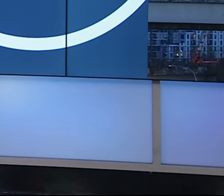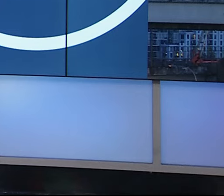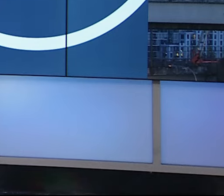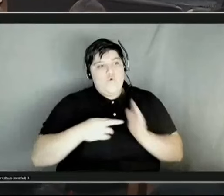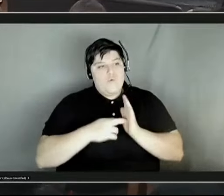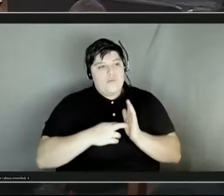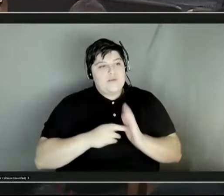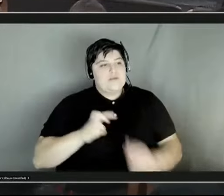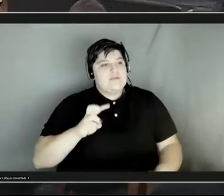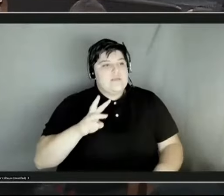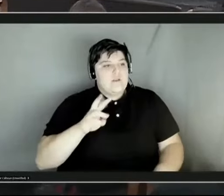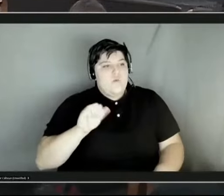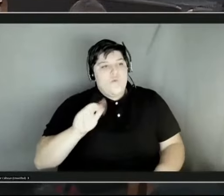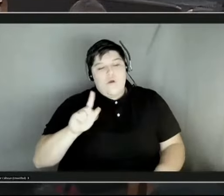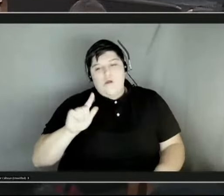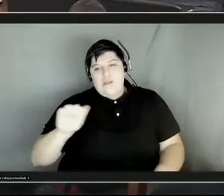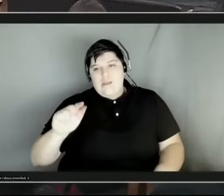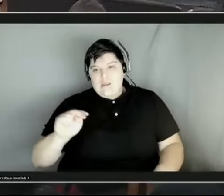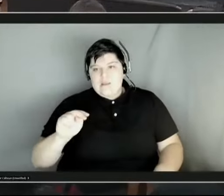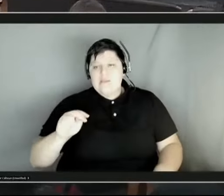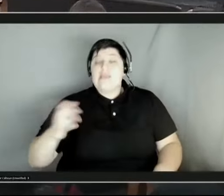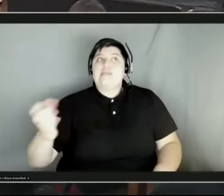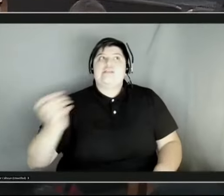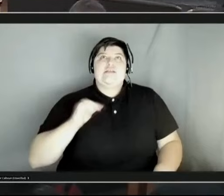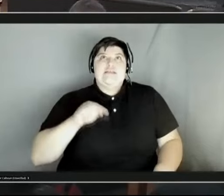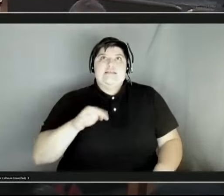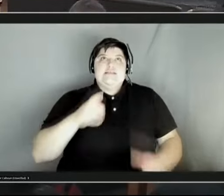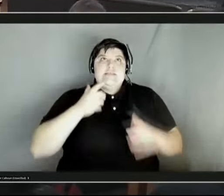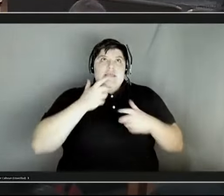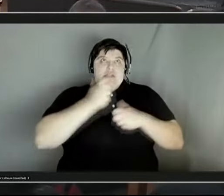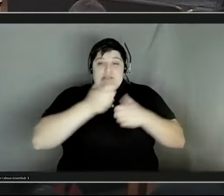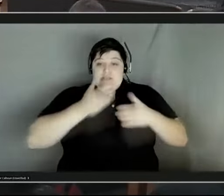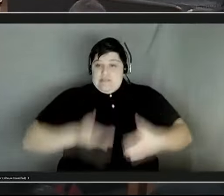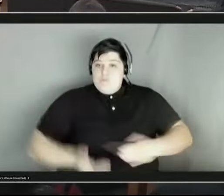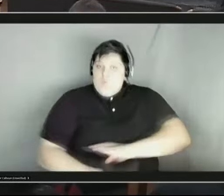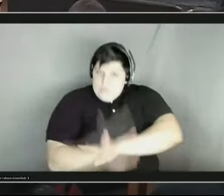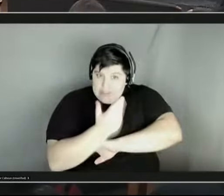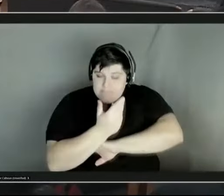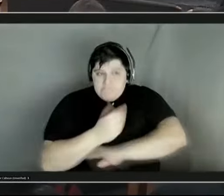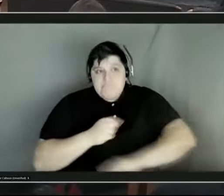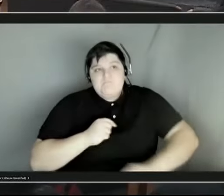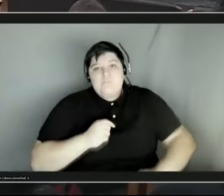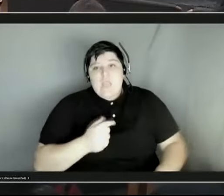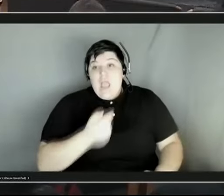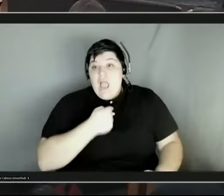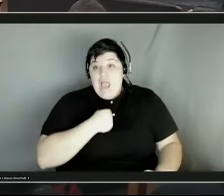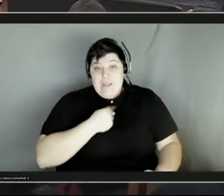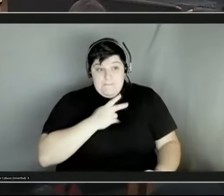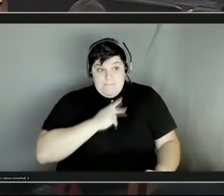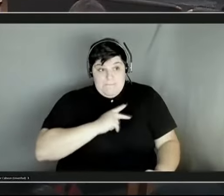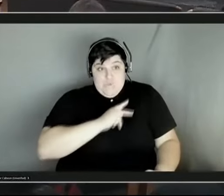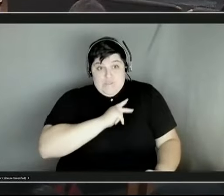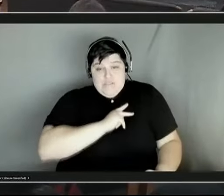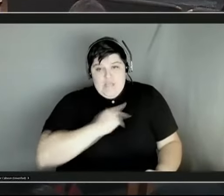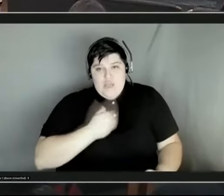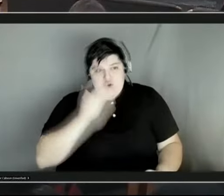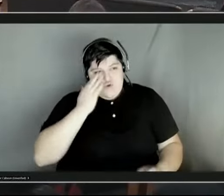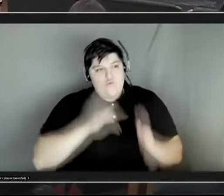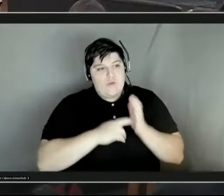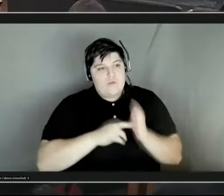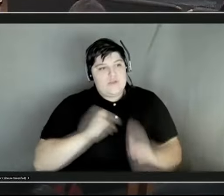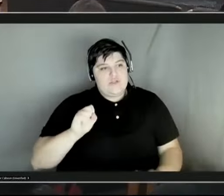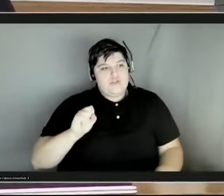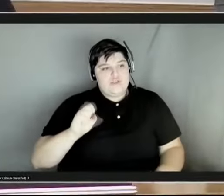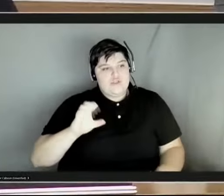secure. This is really interesting this morning because I personally, and I know Representative Scharf, have asked